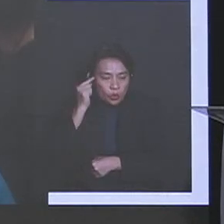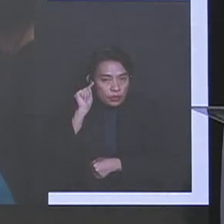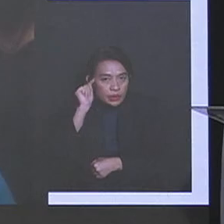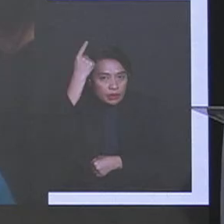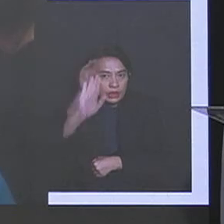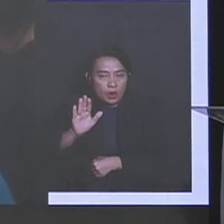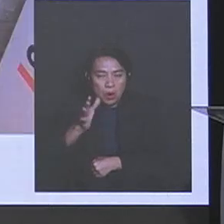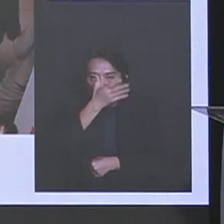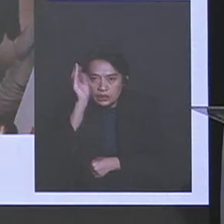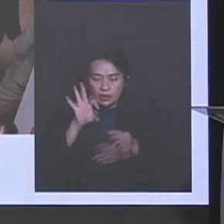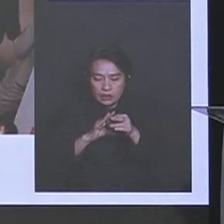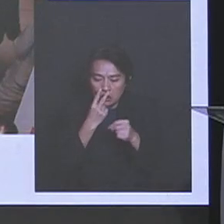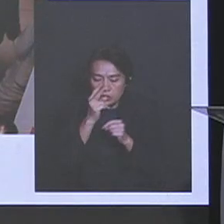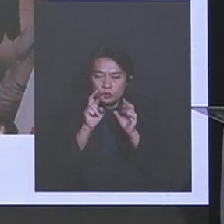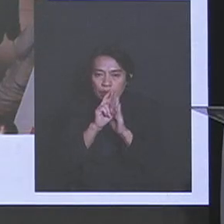you work.